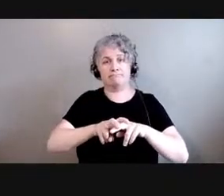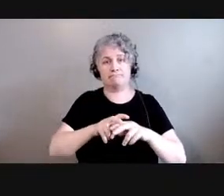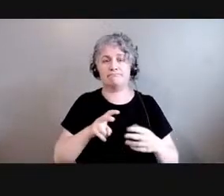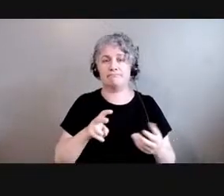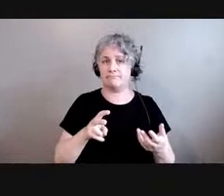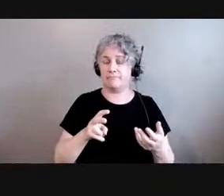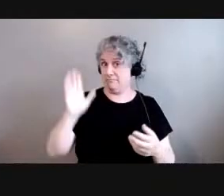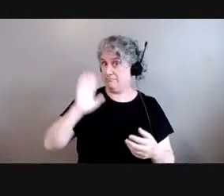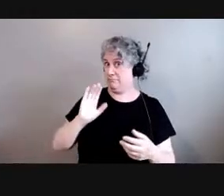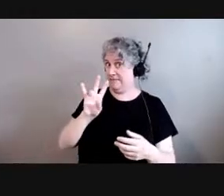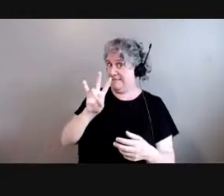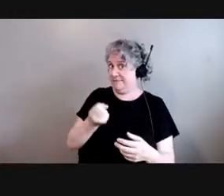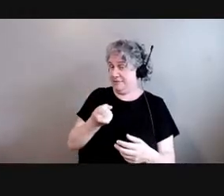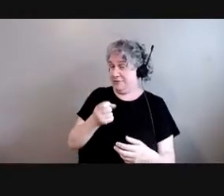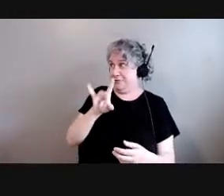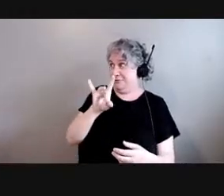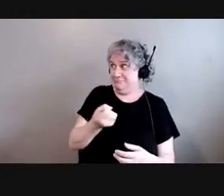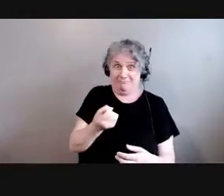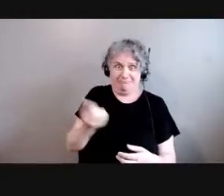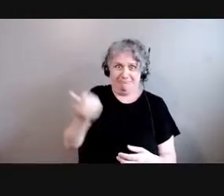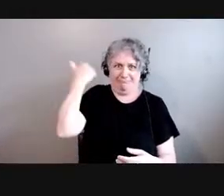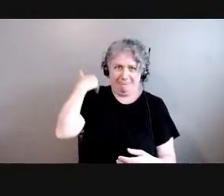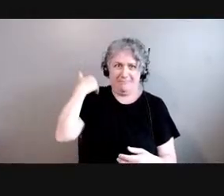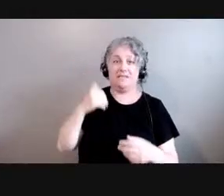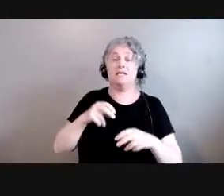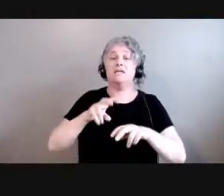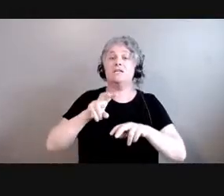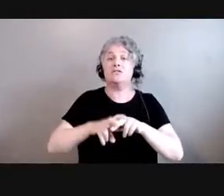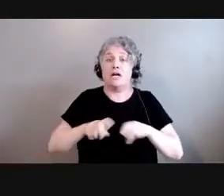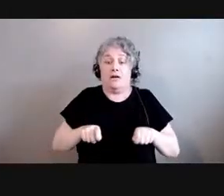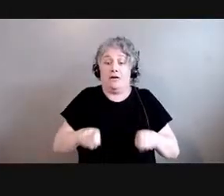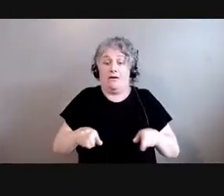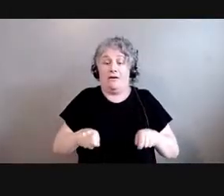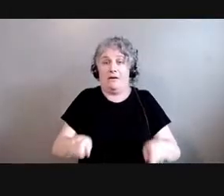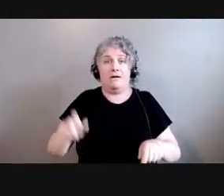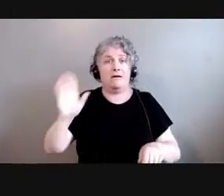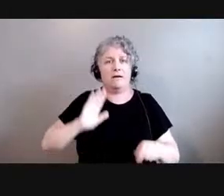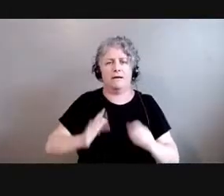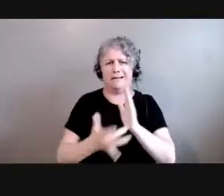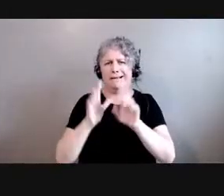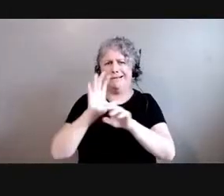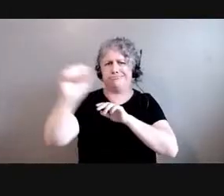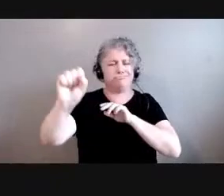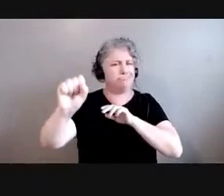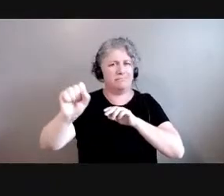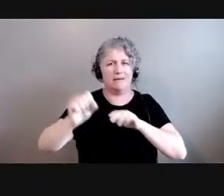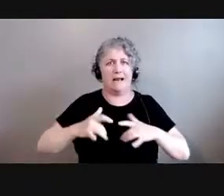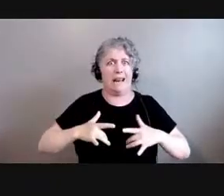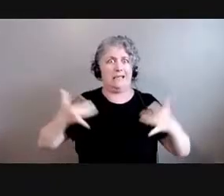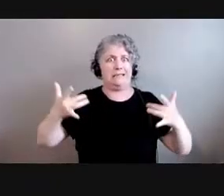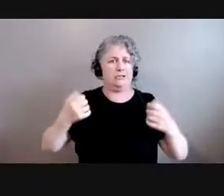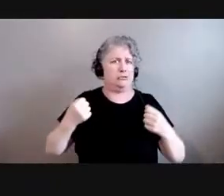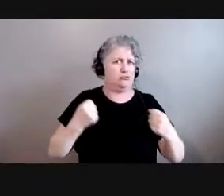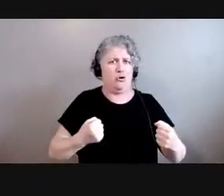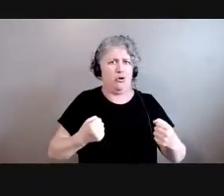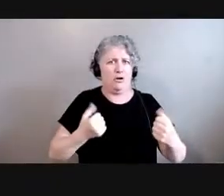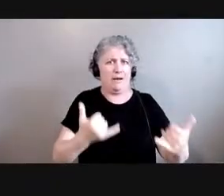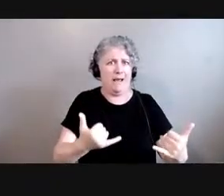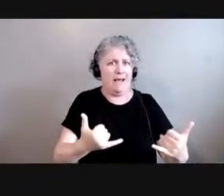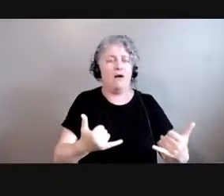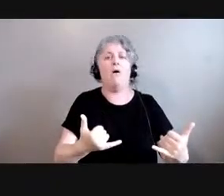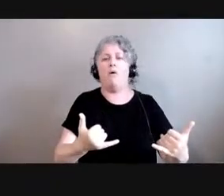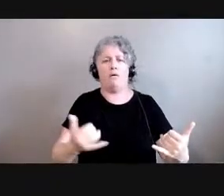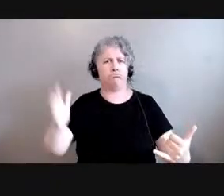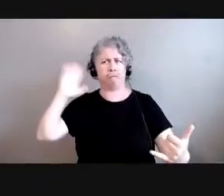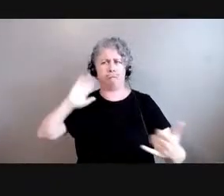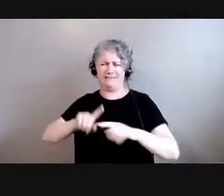back in the 70s, early 80s, that the chairs back then were not as high tech and as light and as strong as they are nowadays. So